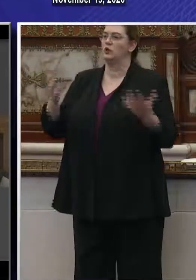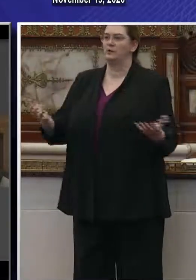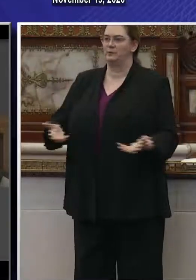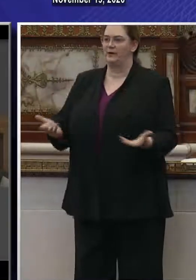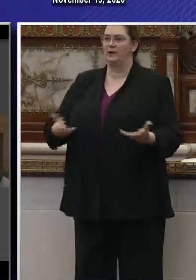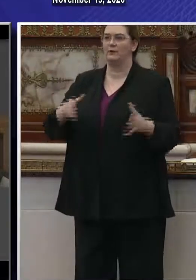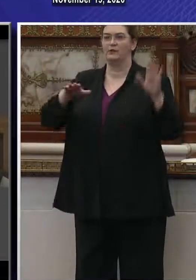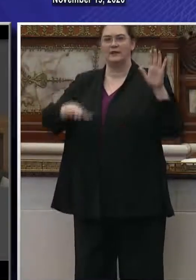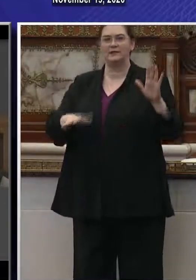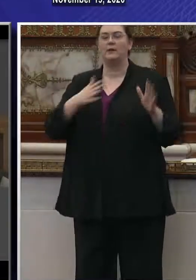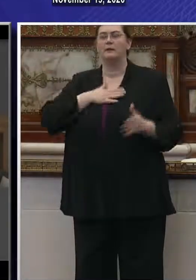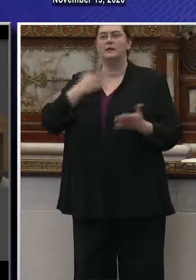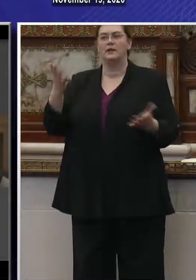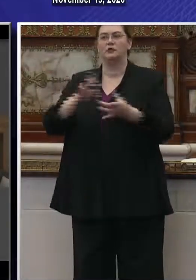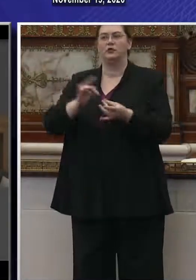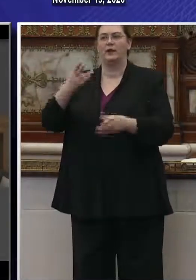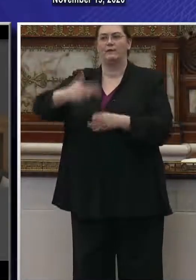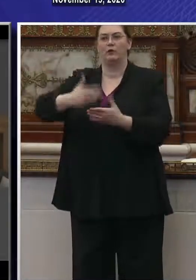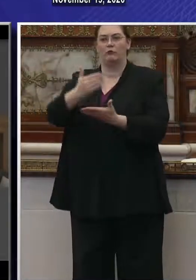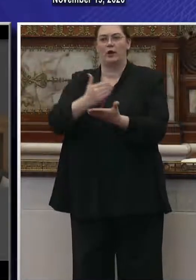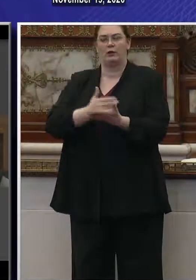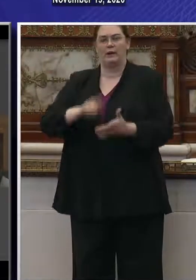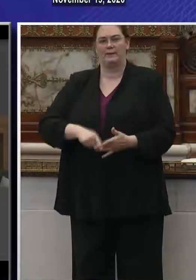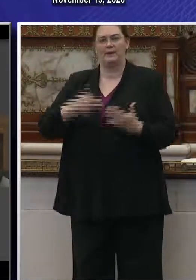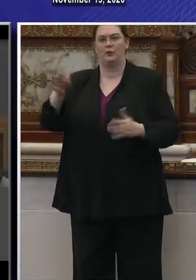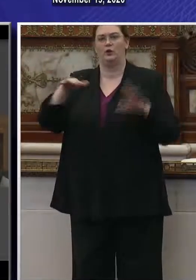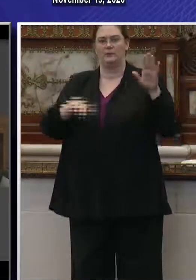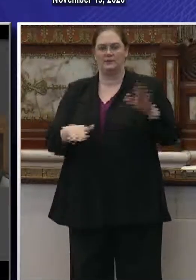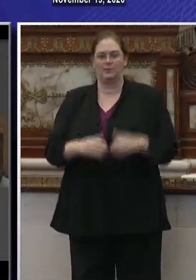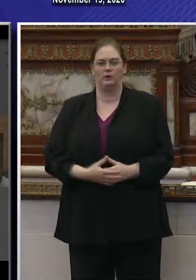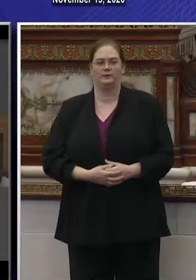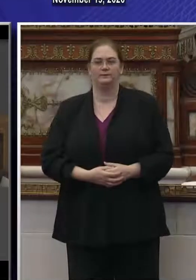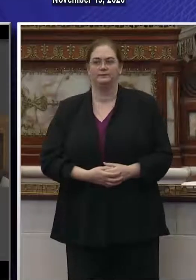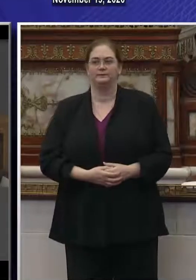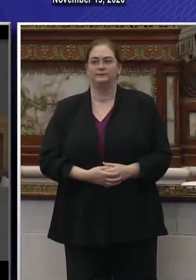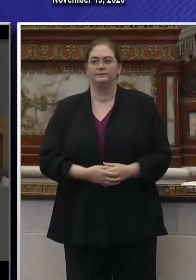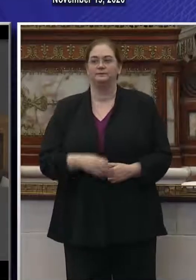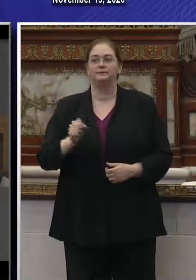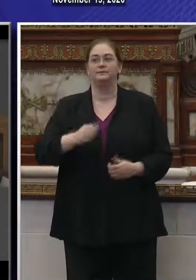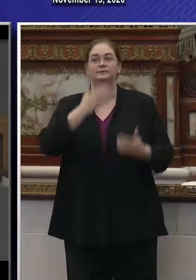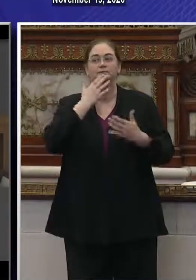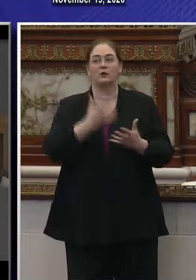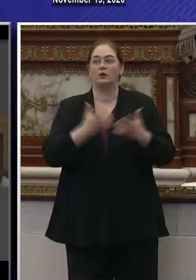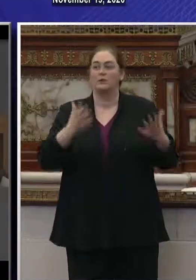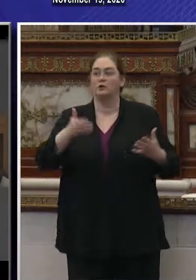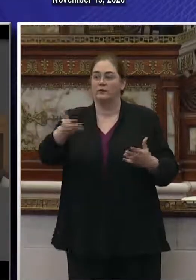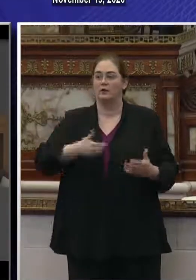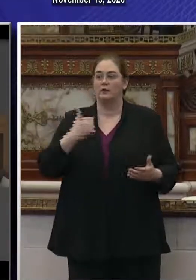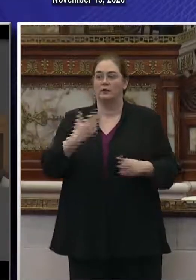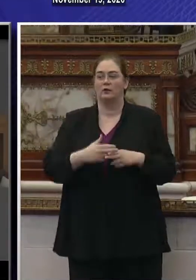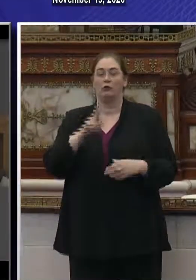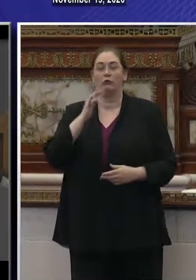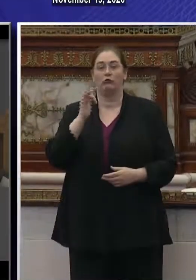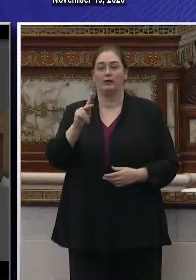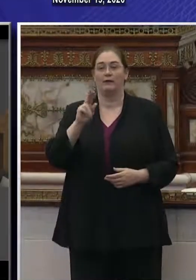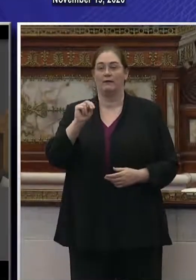being here and for testifying. Please state your name for the record and begin with your testimony. Yes, thank you very much for inviting us. My name is Rick Nettles. I'm an